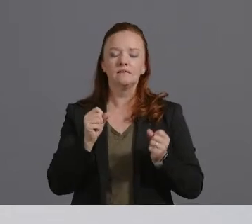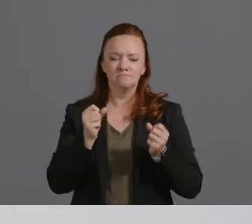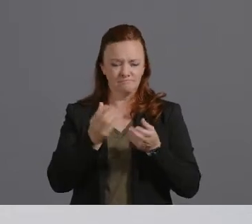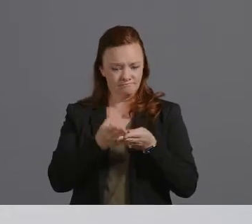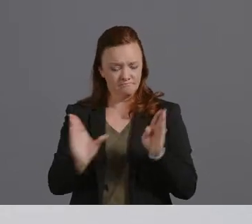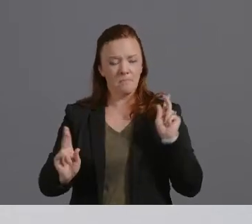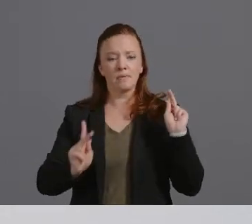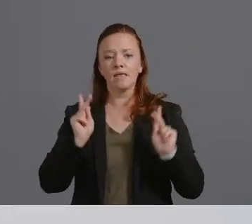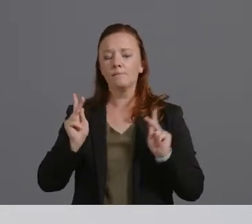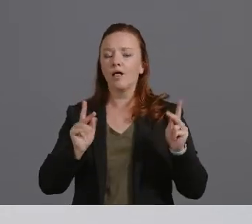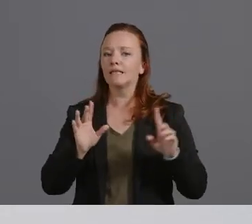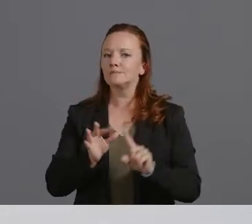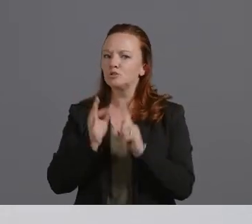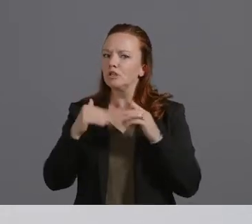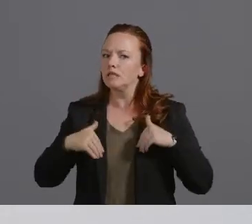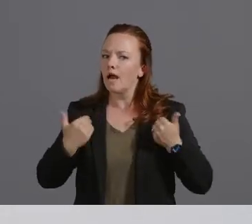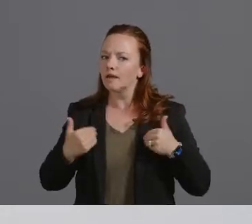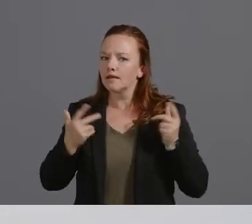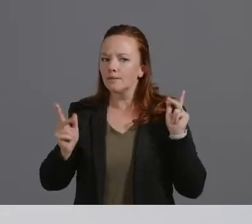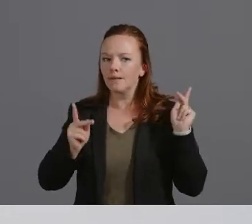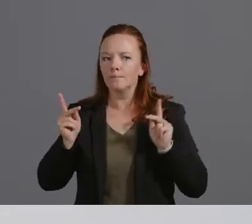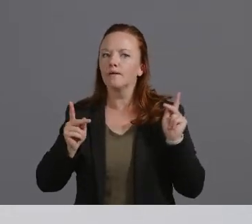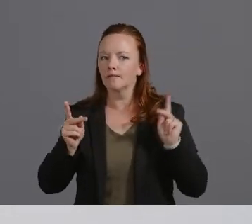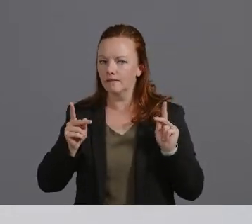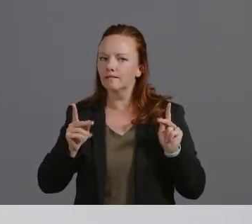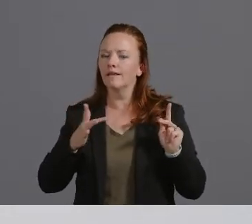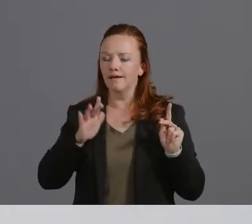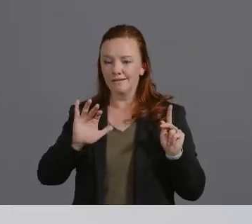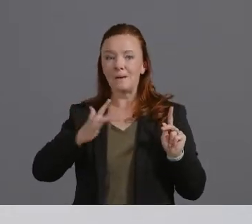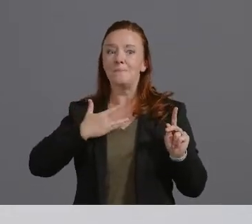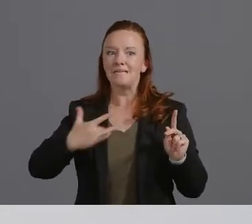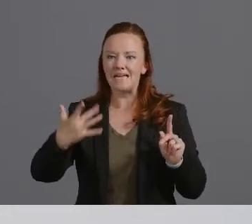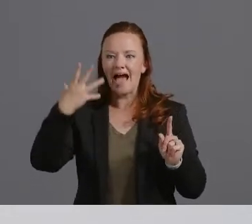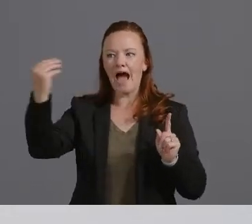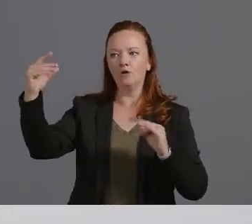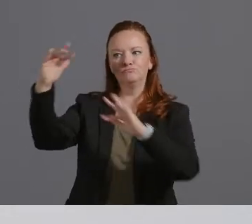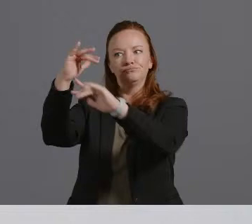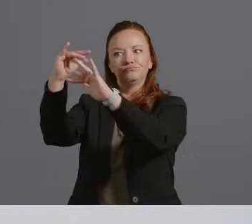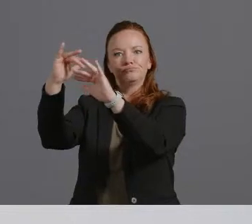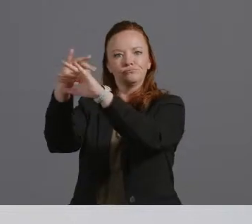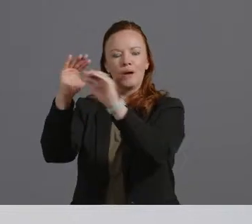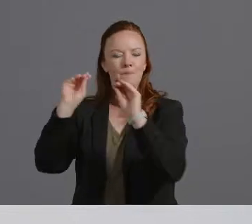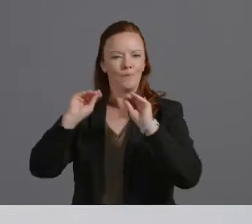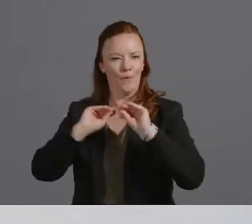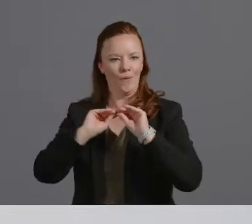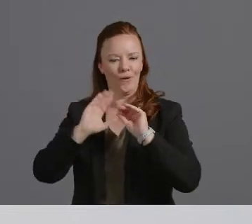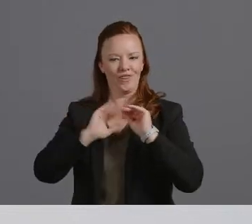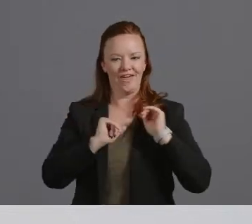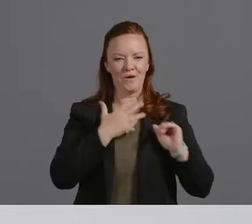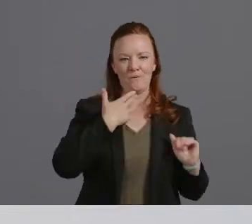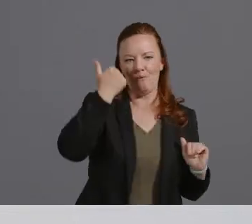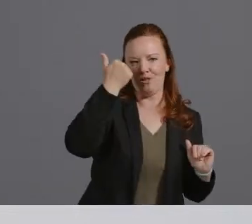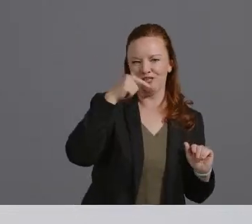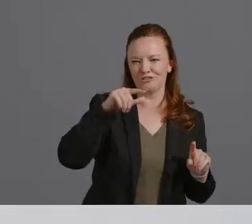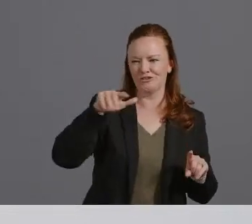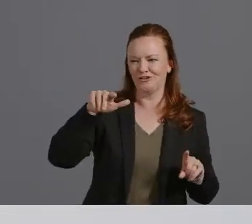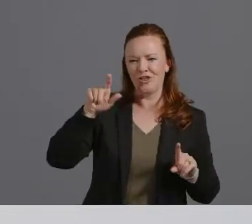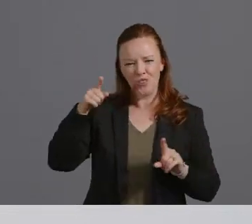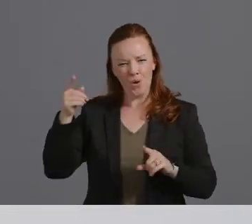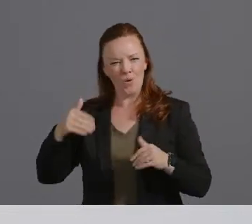population, especially the young population, that those go out more, than the other people,